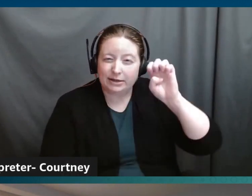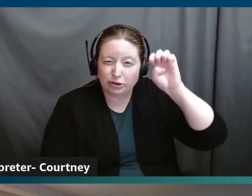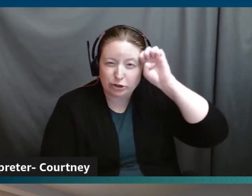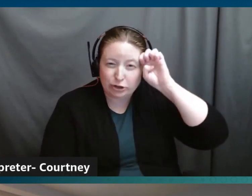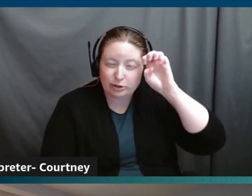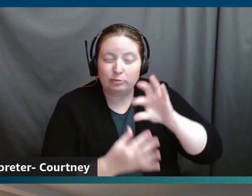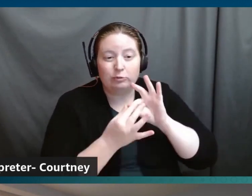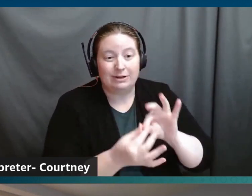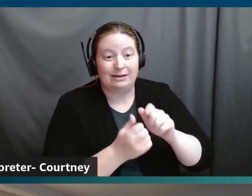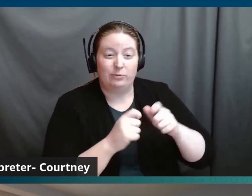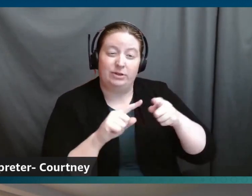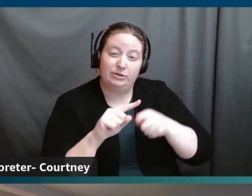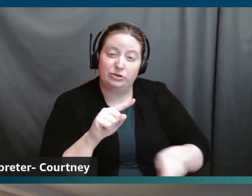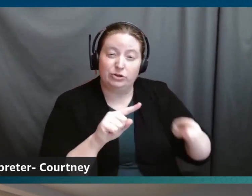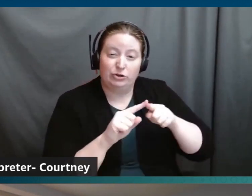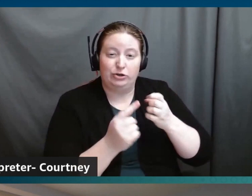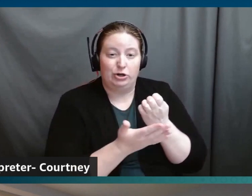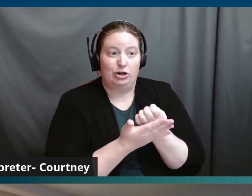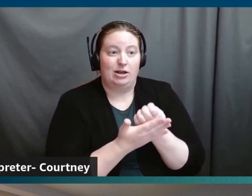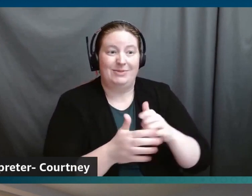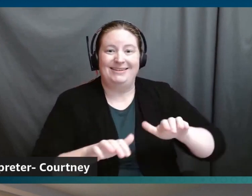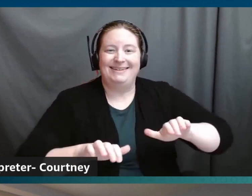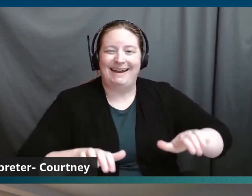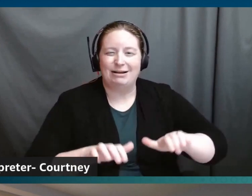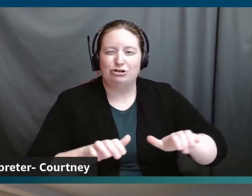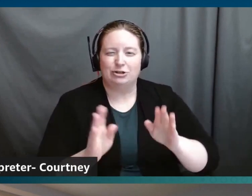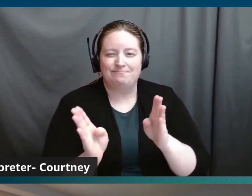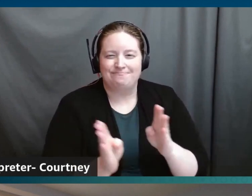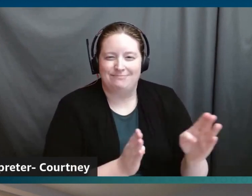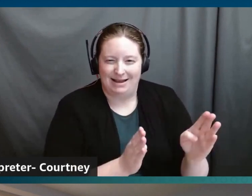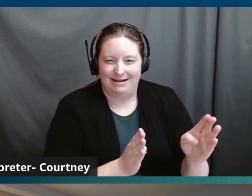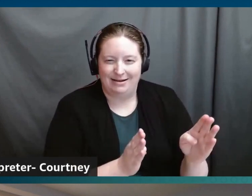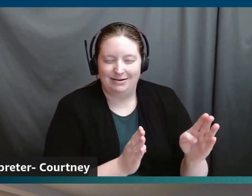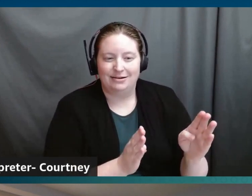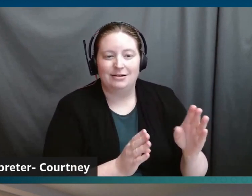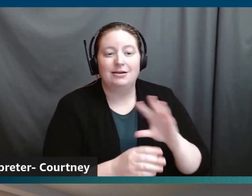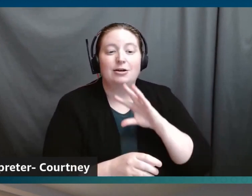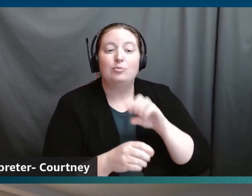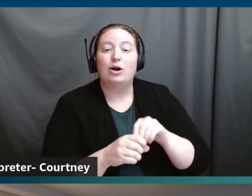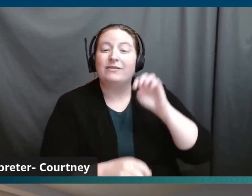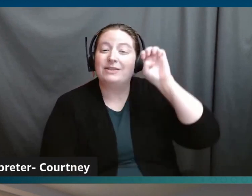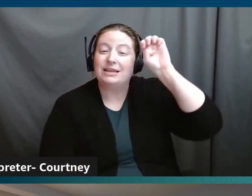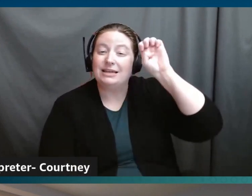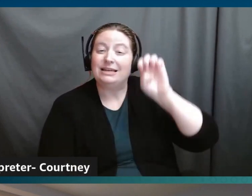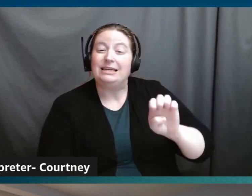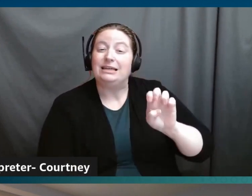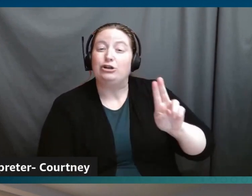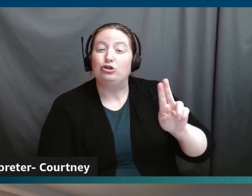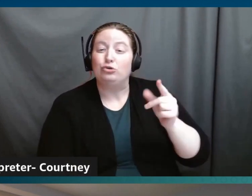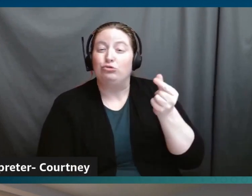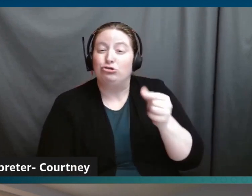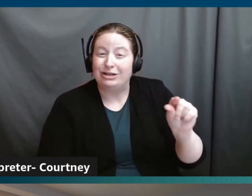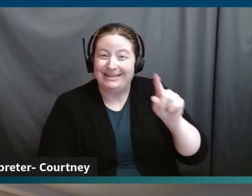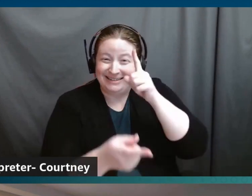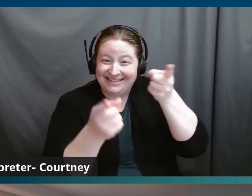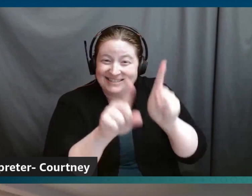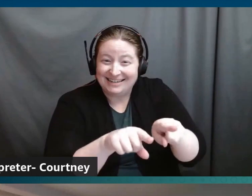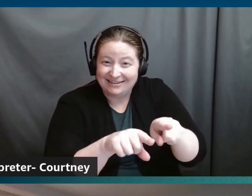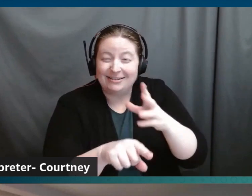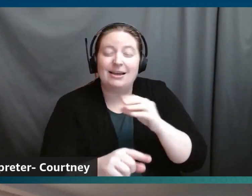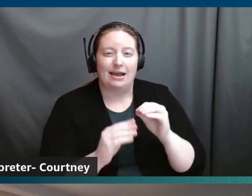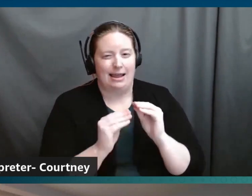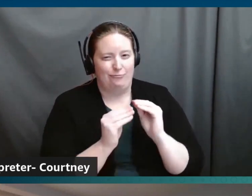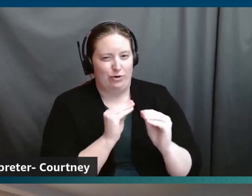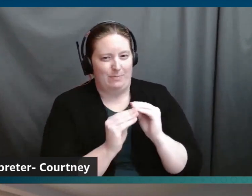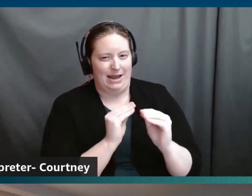the Circular Economy Action Plan that's part of the EU Green Deal. And repair is one of the things